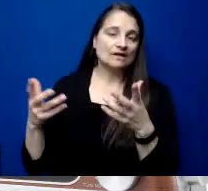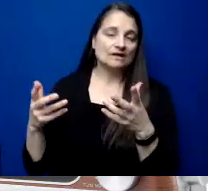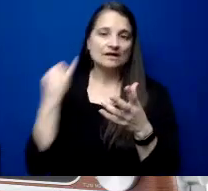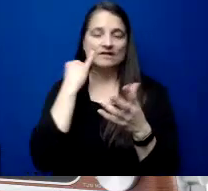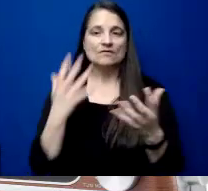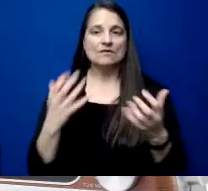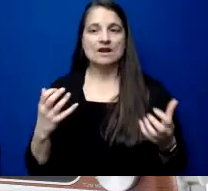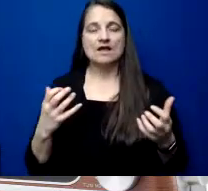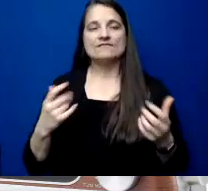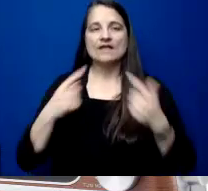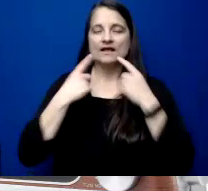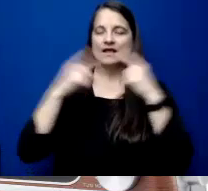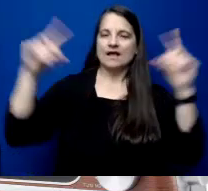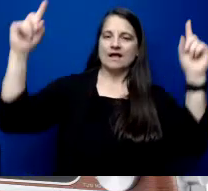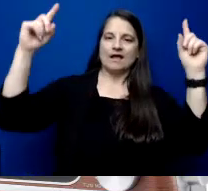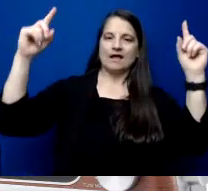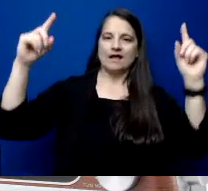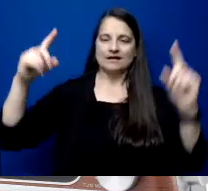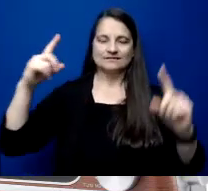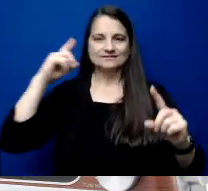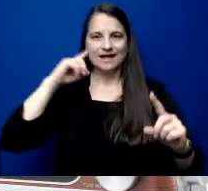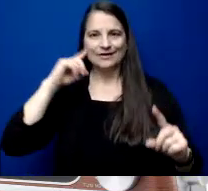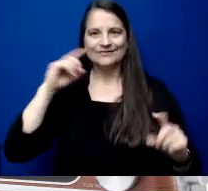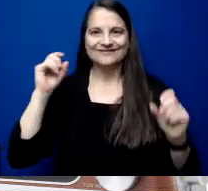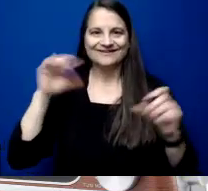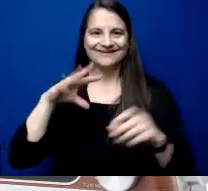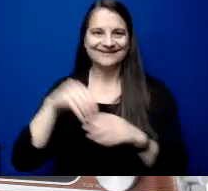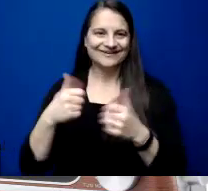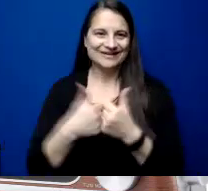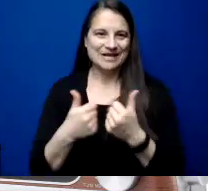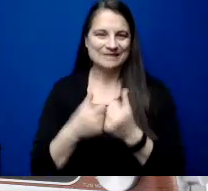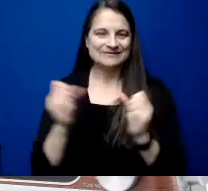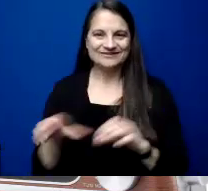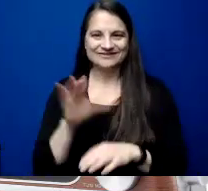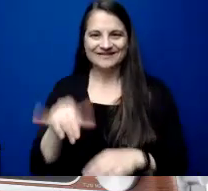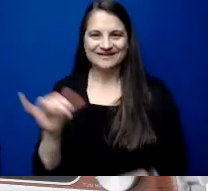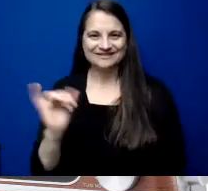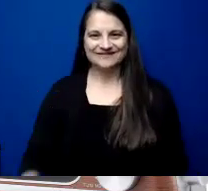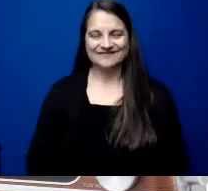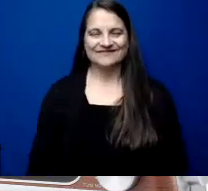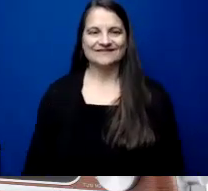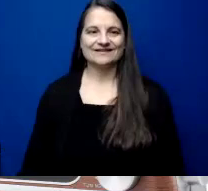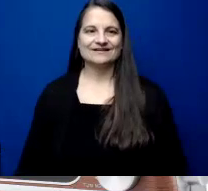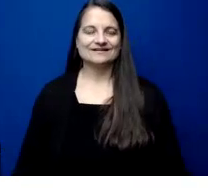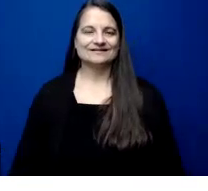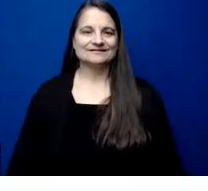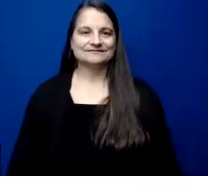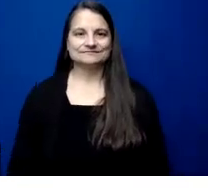have a victory sound in your game to ring the doorbell, that's a way to have that available as well.